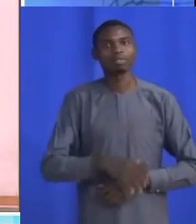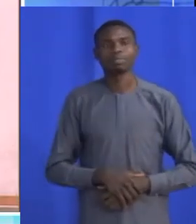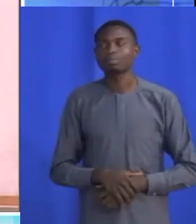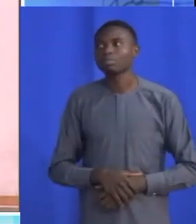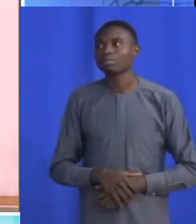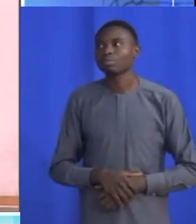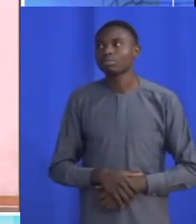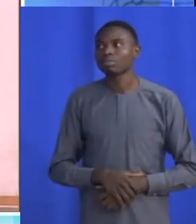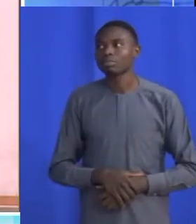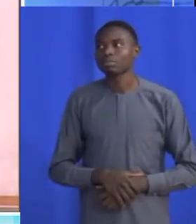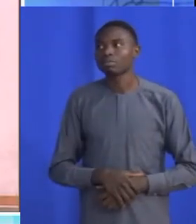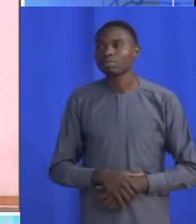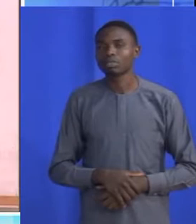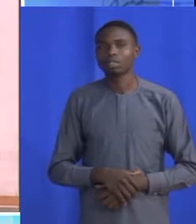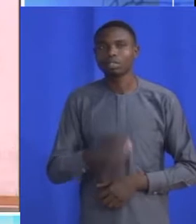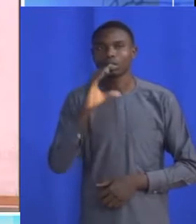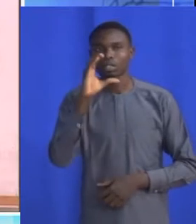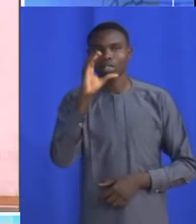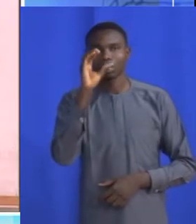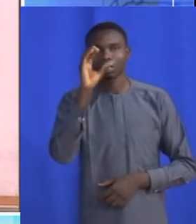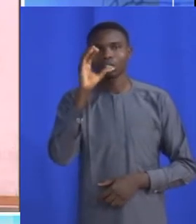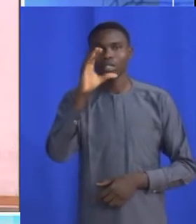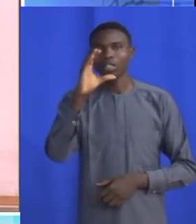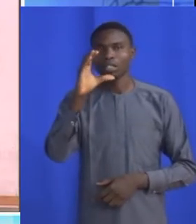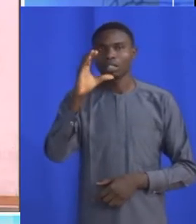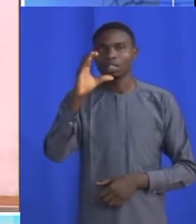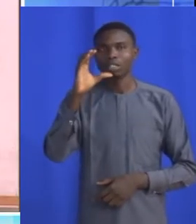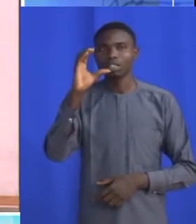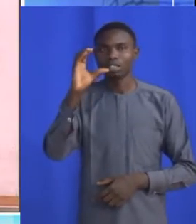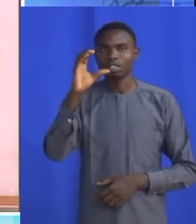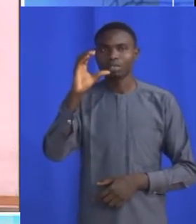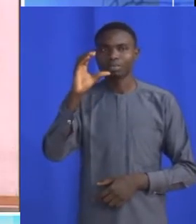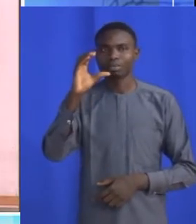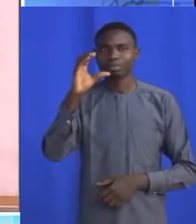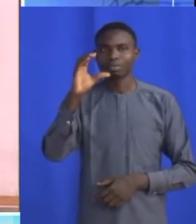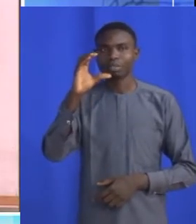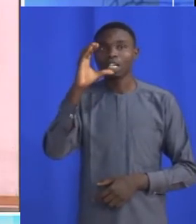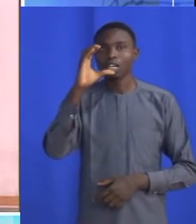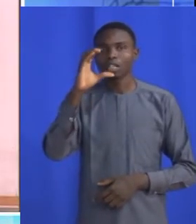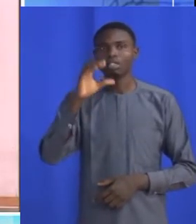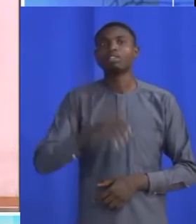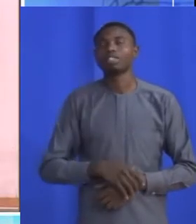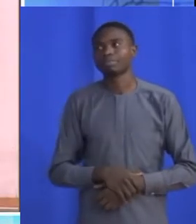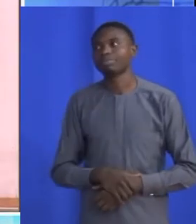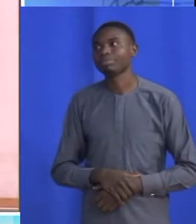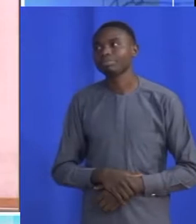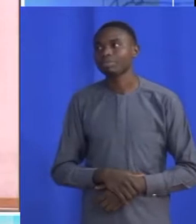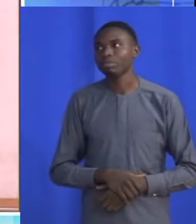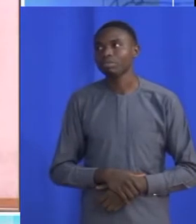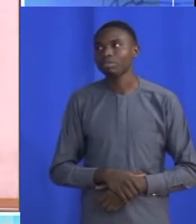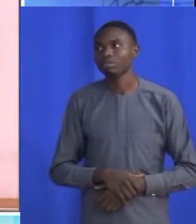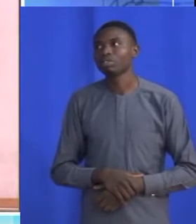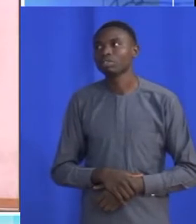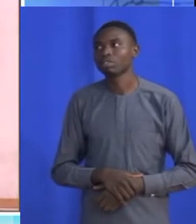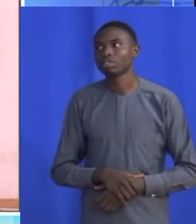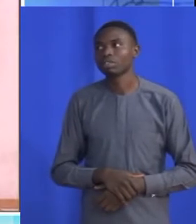have come up with a very clear principle of rule of law. We are going to look at those principles that